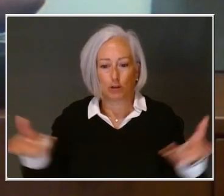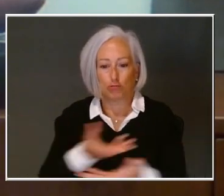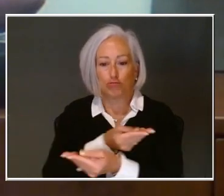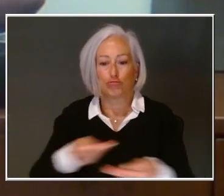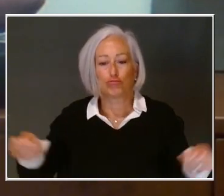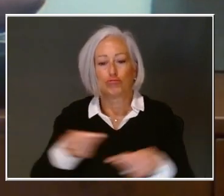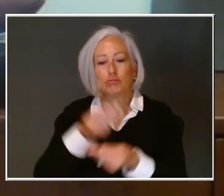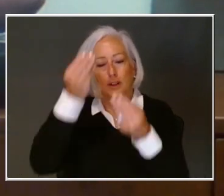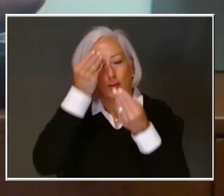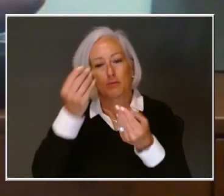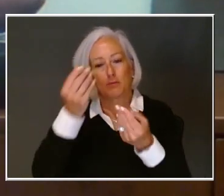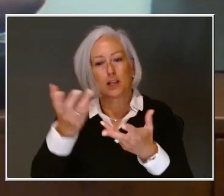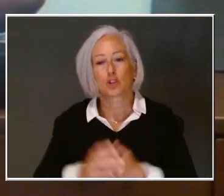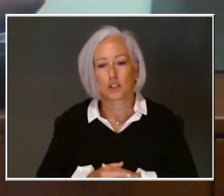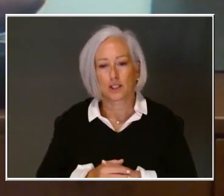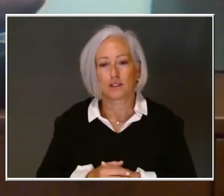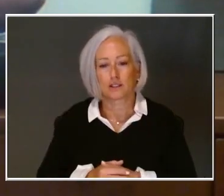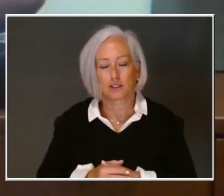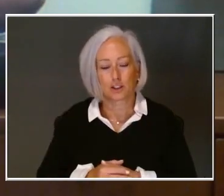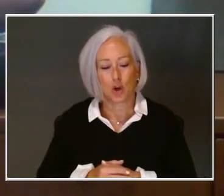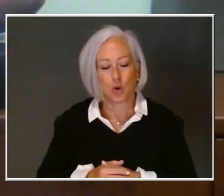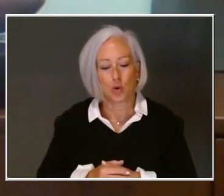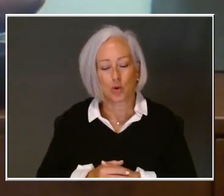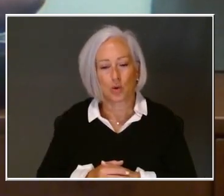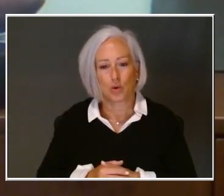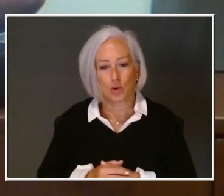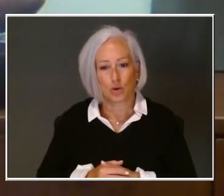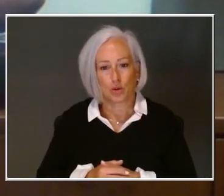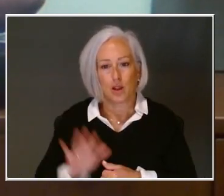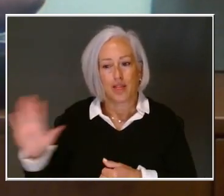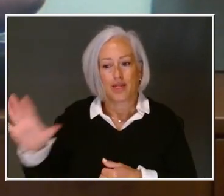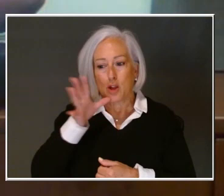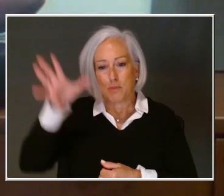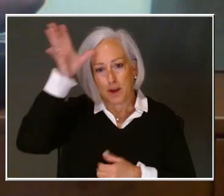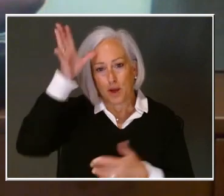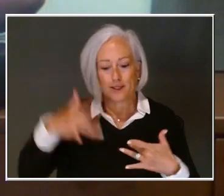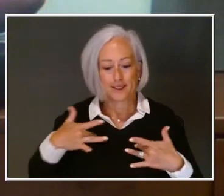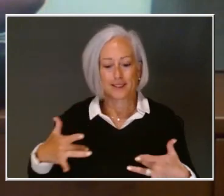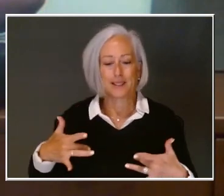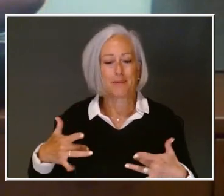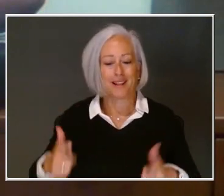that their parents often are a long ways away and really care, and